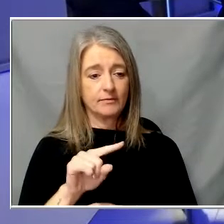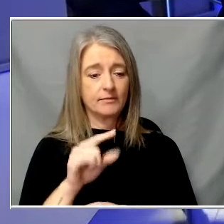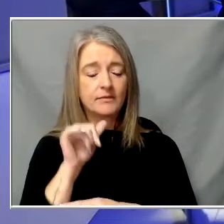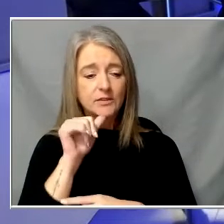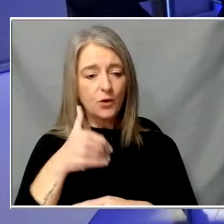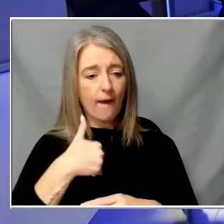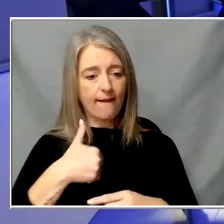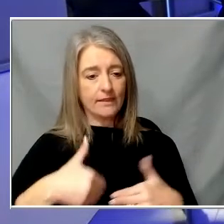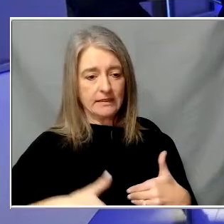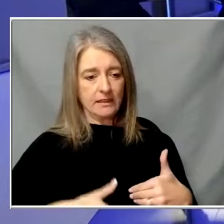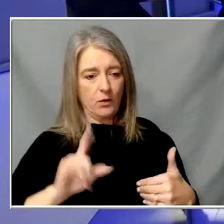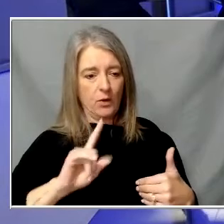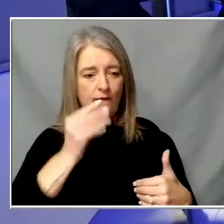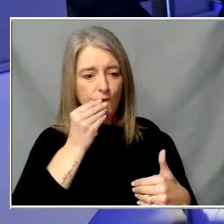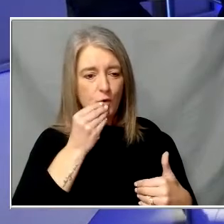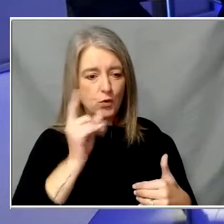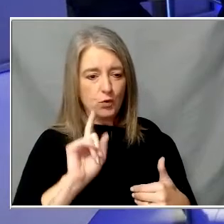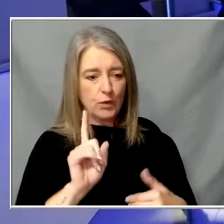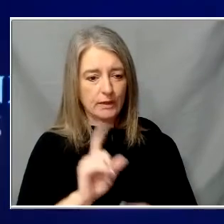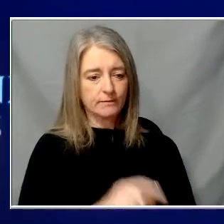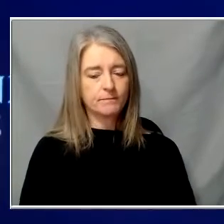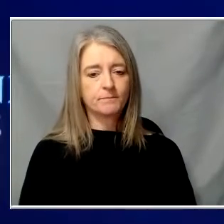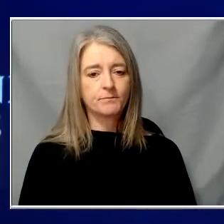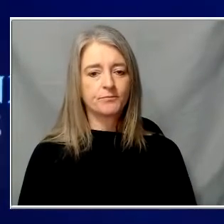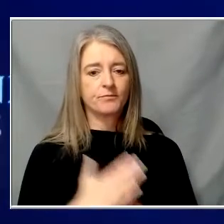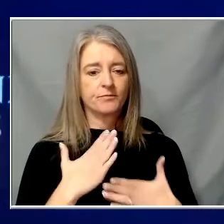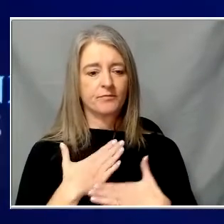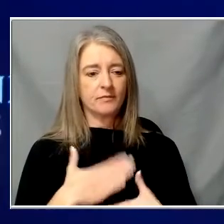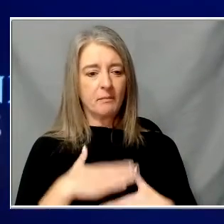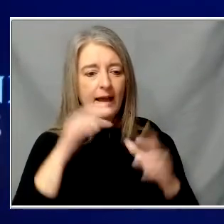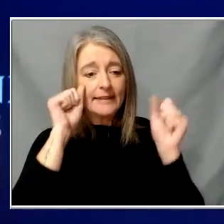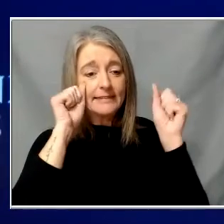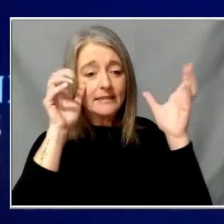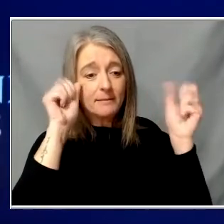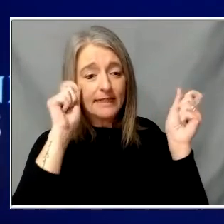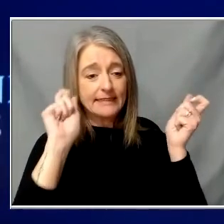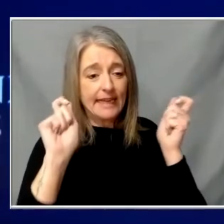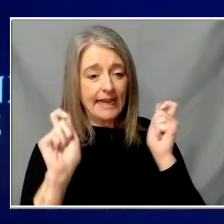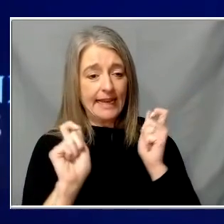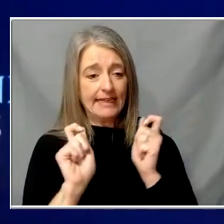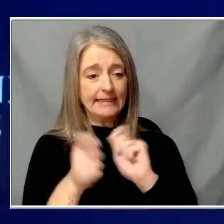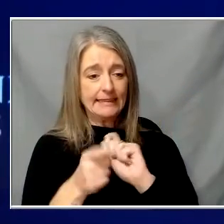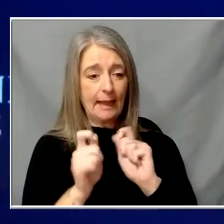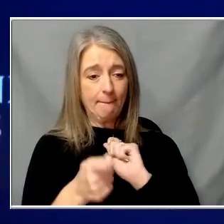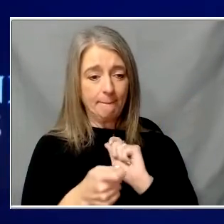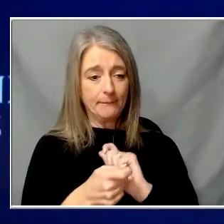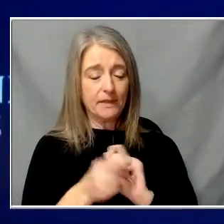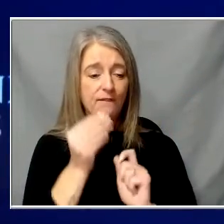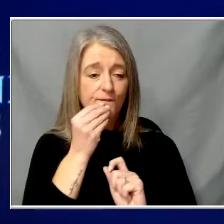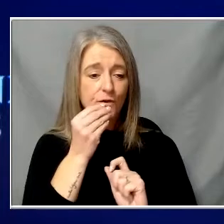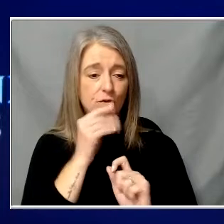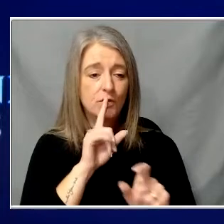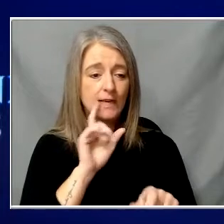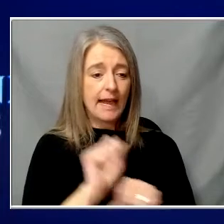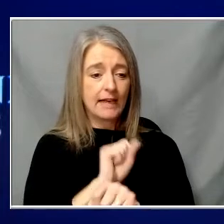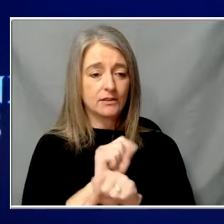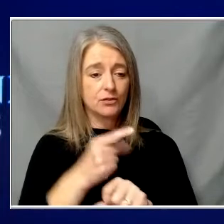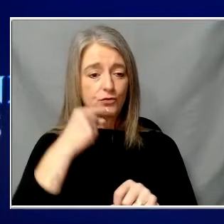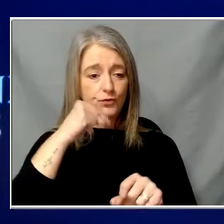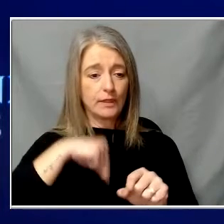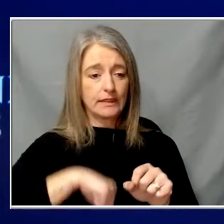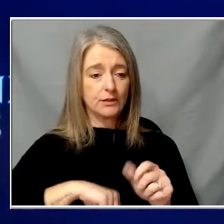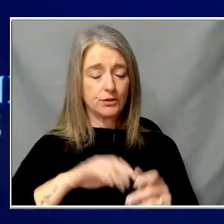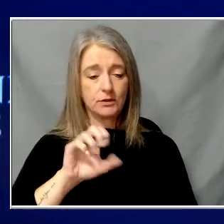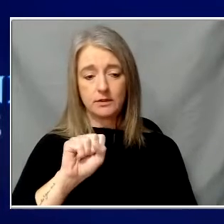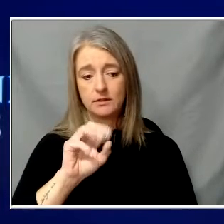stomach, where does the food go? Yeah, the body is amazing. It adapts. And so the food actually goes directly into the small intestine,